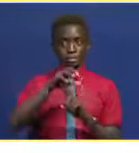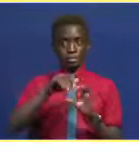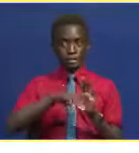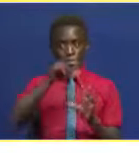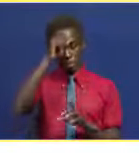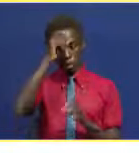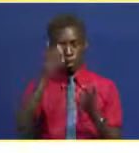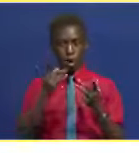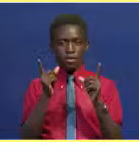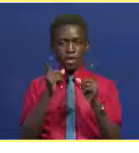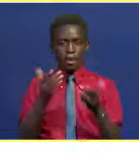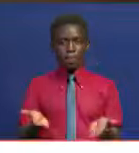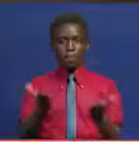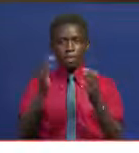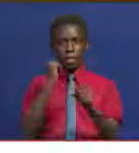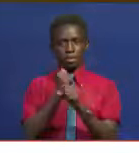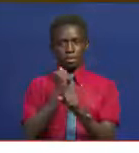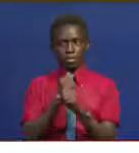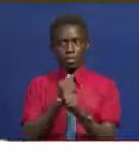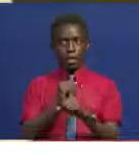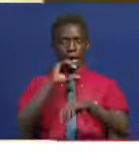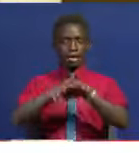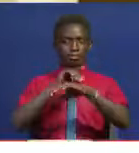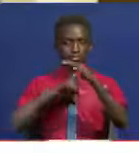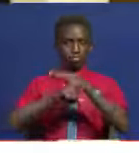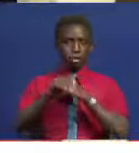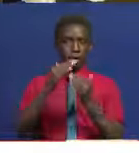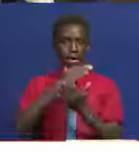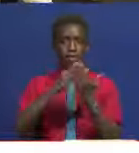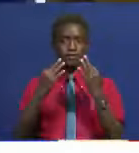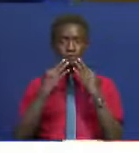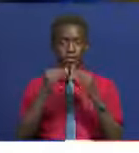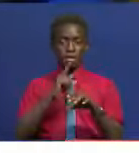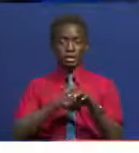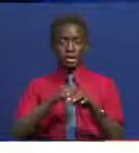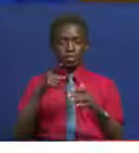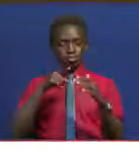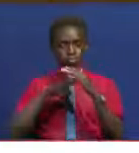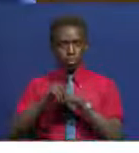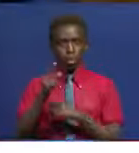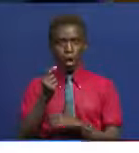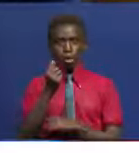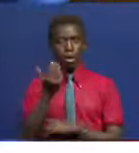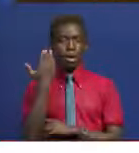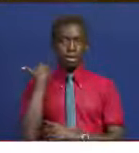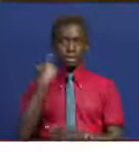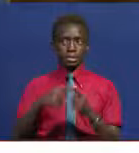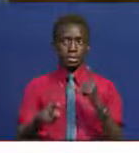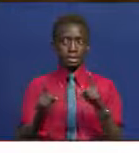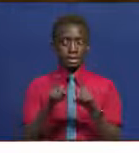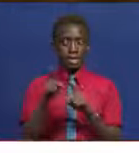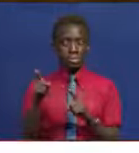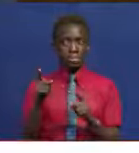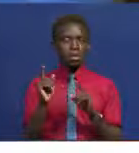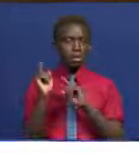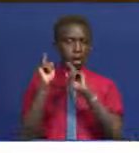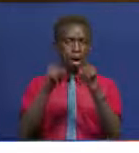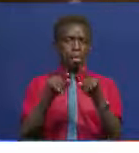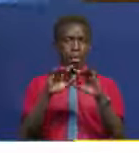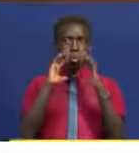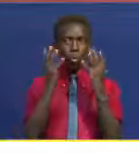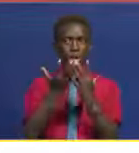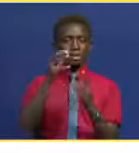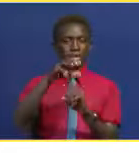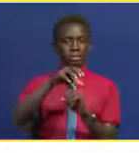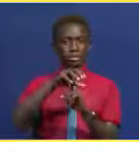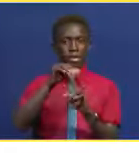improved on her performance to reach the semifinals after making it to the quarters last year in Morocco. She also graced the World Championship in